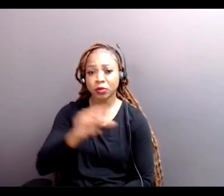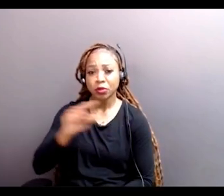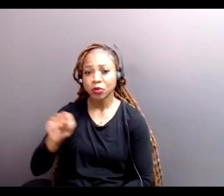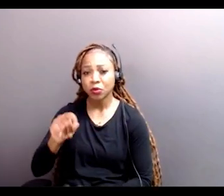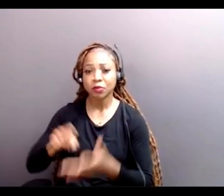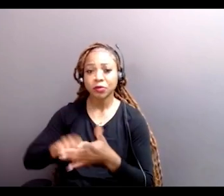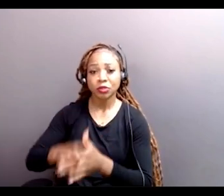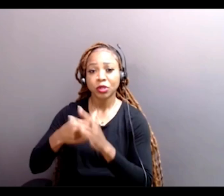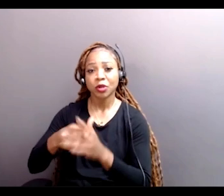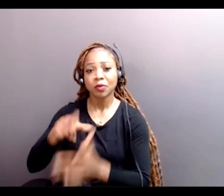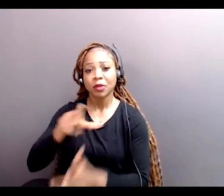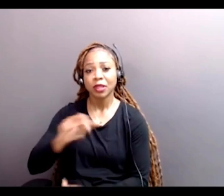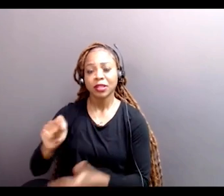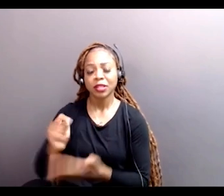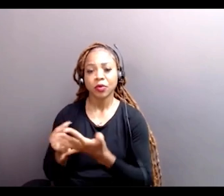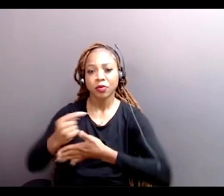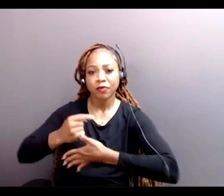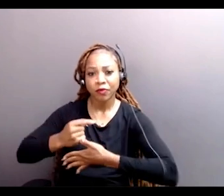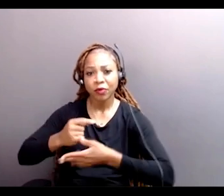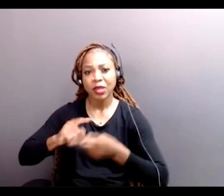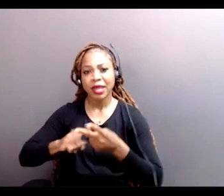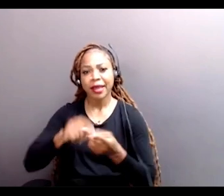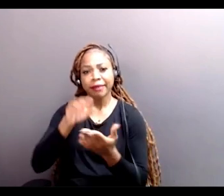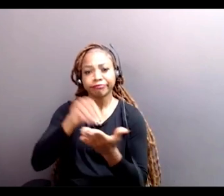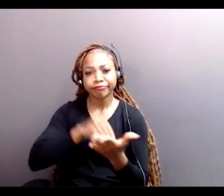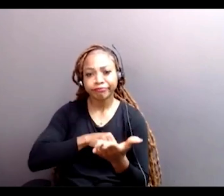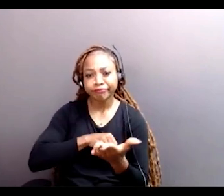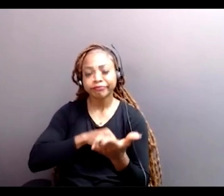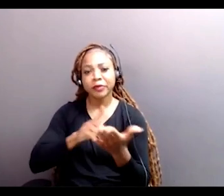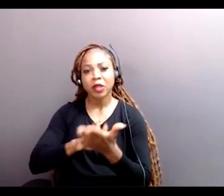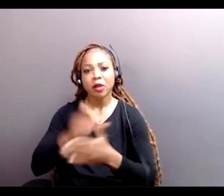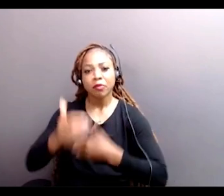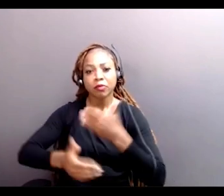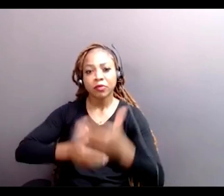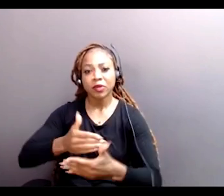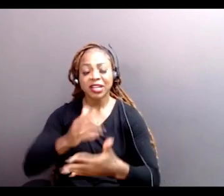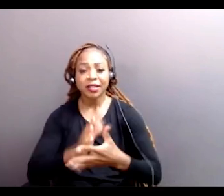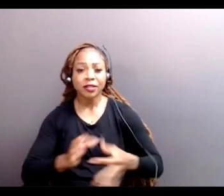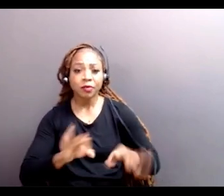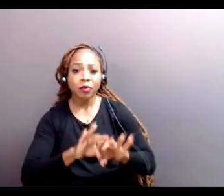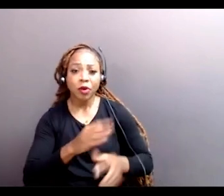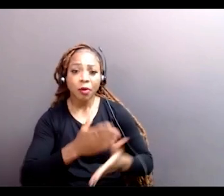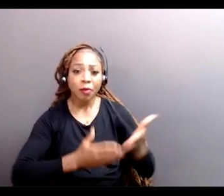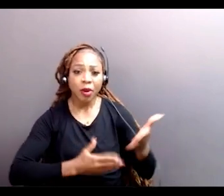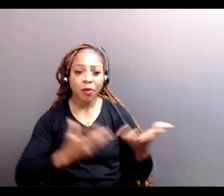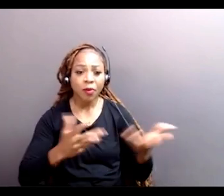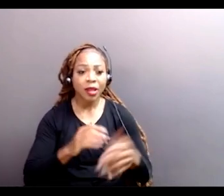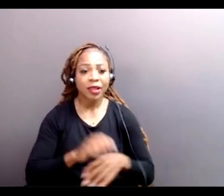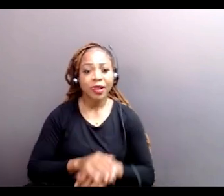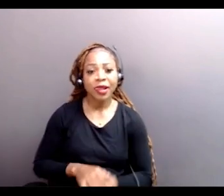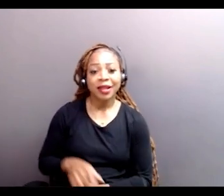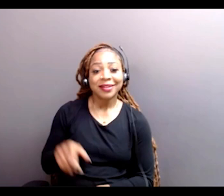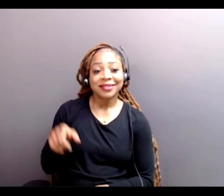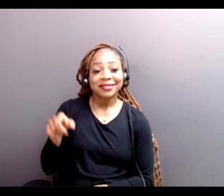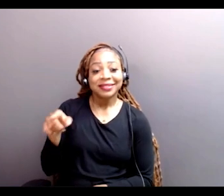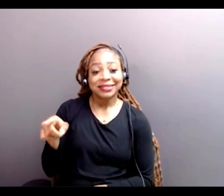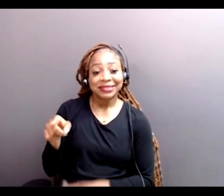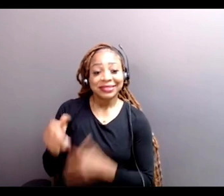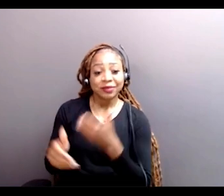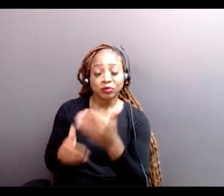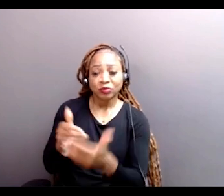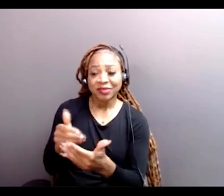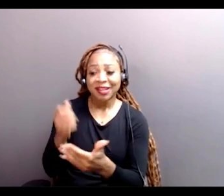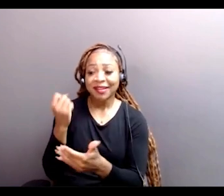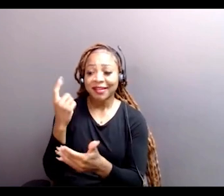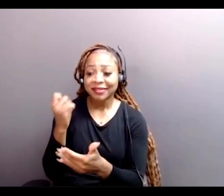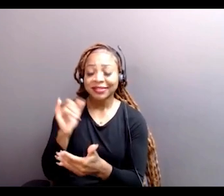a literature review. We went through a coding process, and I think one of the most important pieces was this Delphi consensus process.